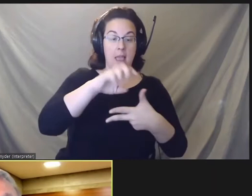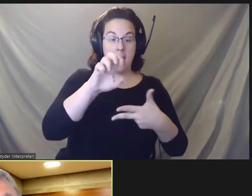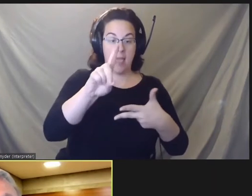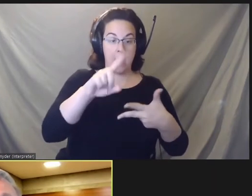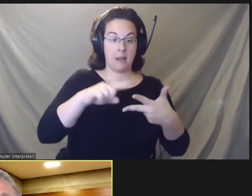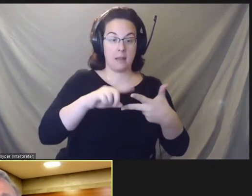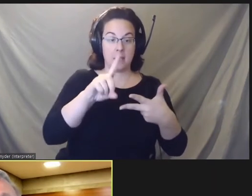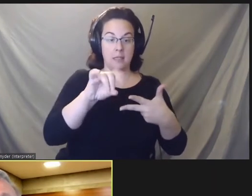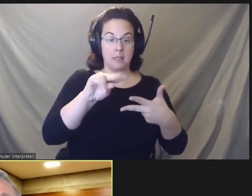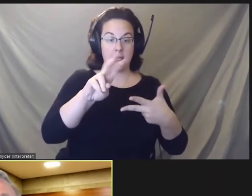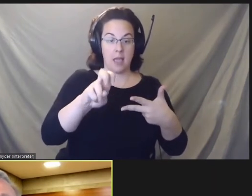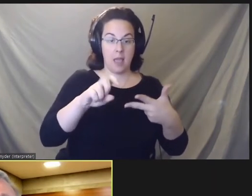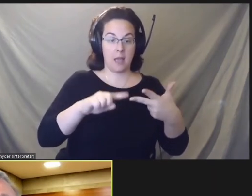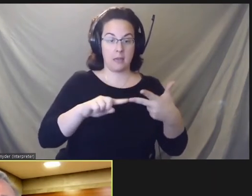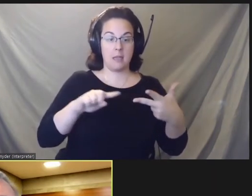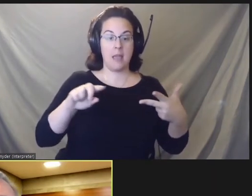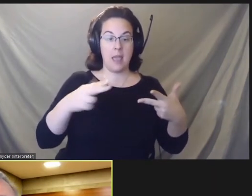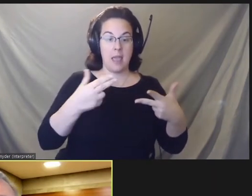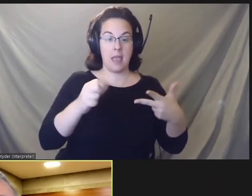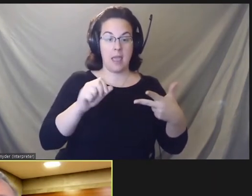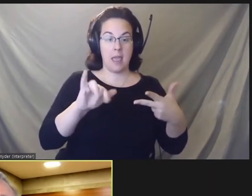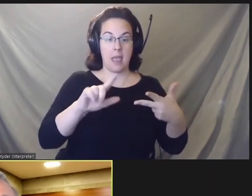Do we have any questions?